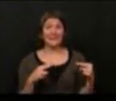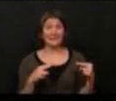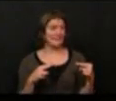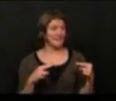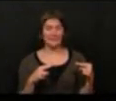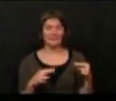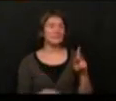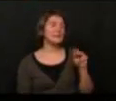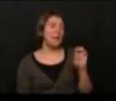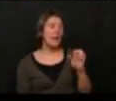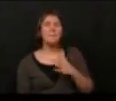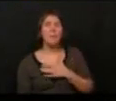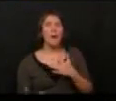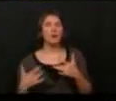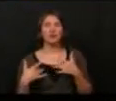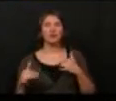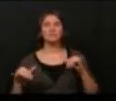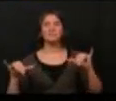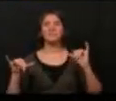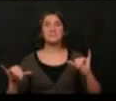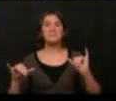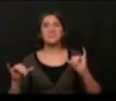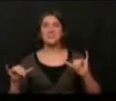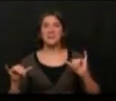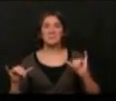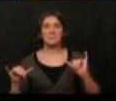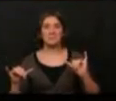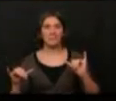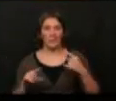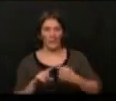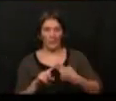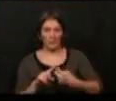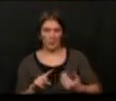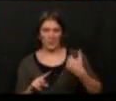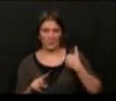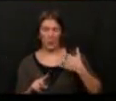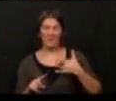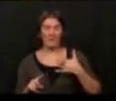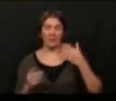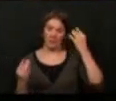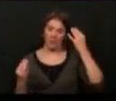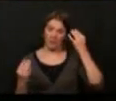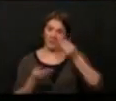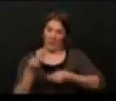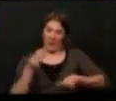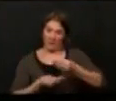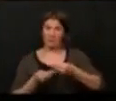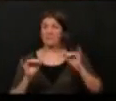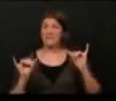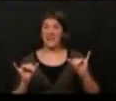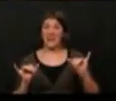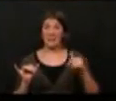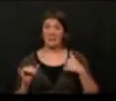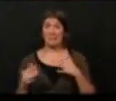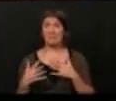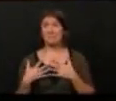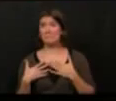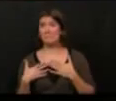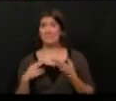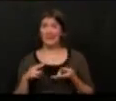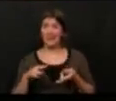I mean, my concern, just like it was, like, when did we do this? A couple months ago, it feels like, is the increase